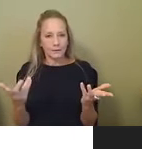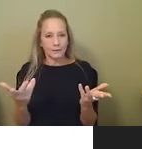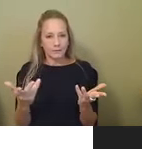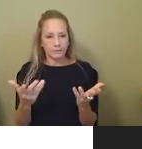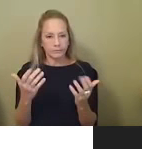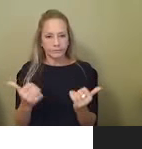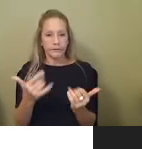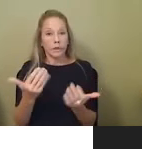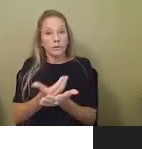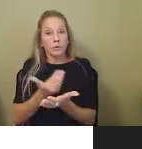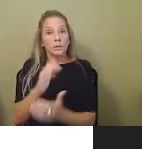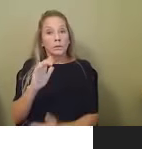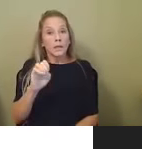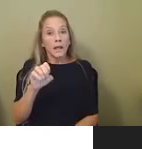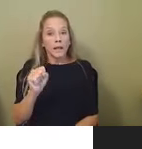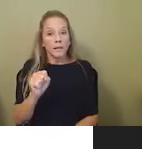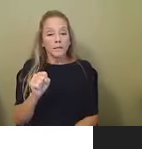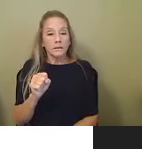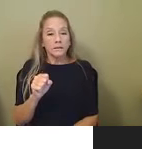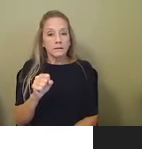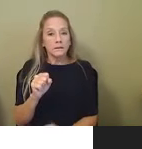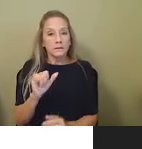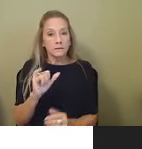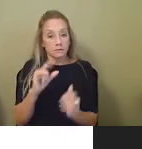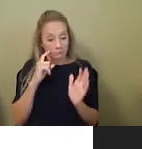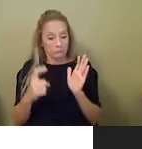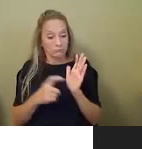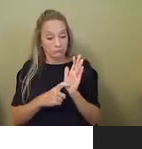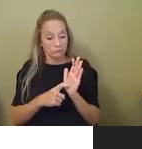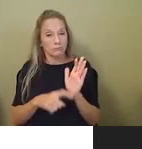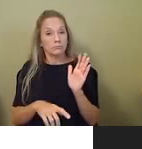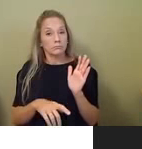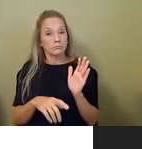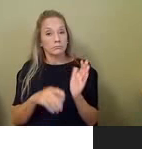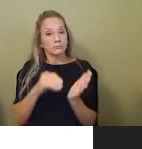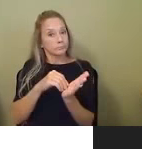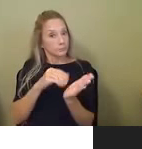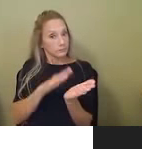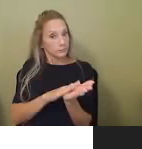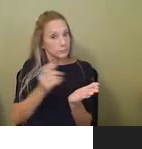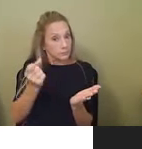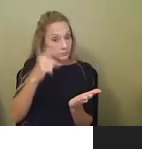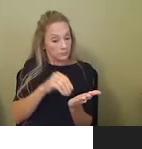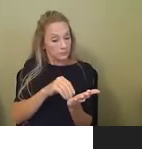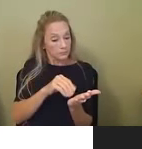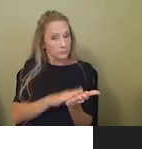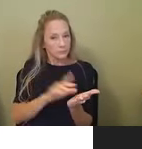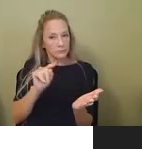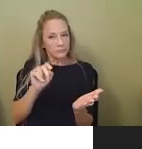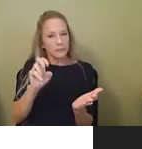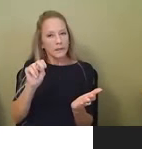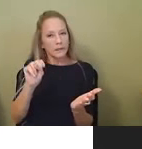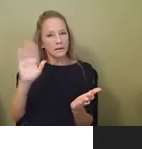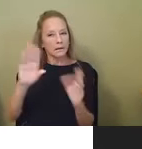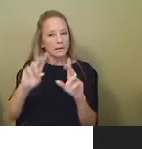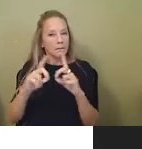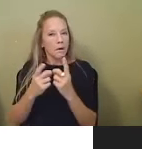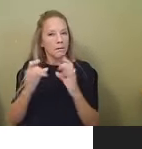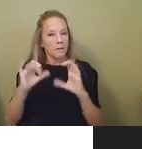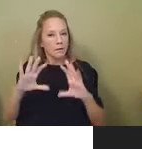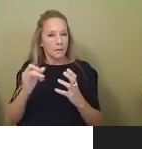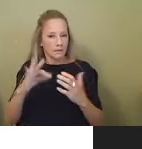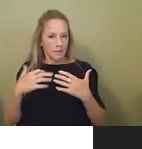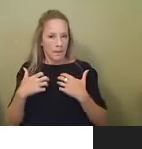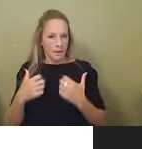straightforward. The number of new cases identified as documented by what I would propose is the Tennessee Department of Health.